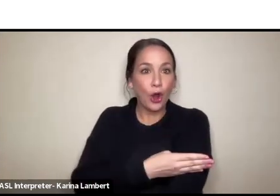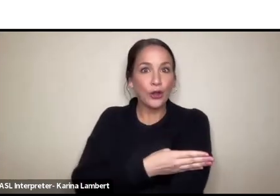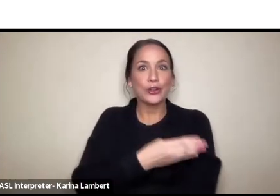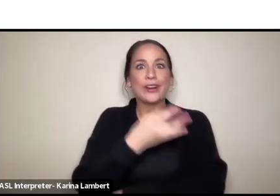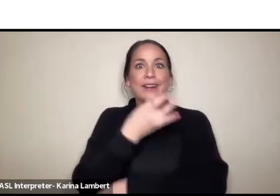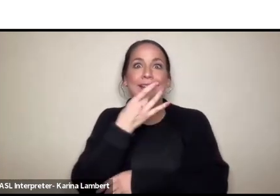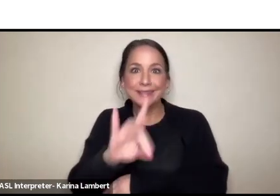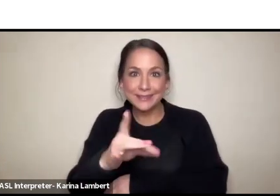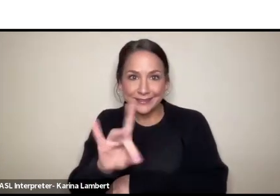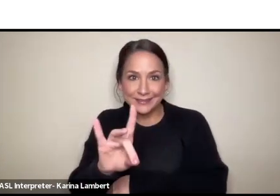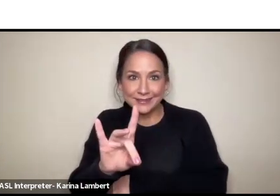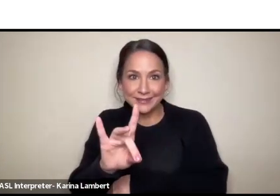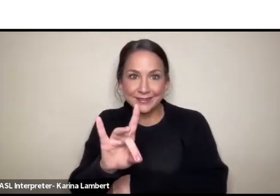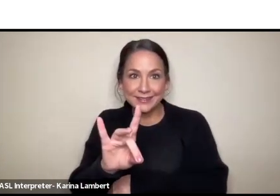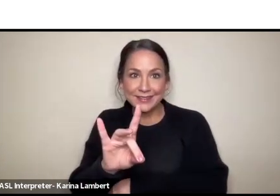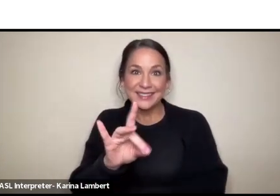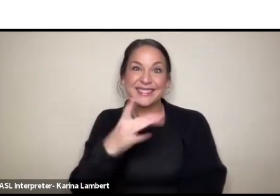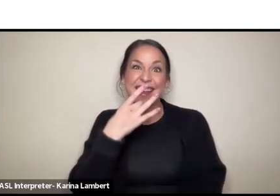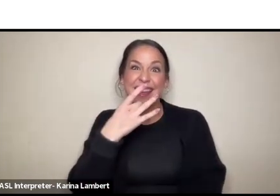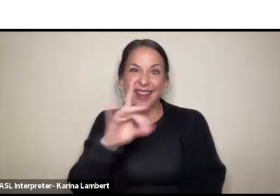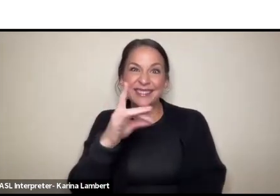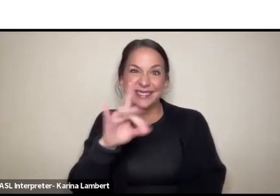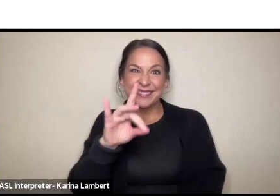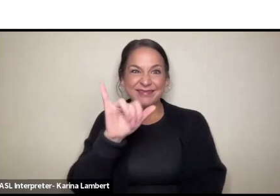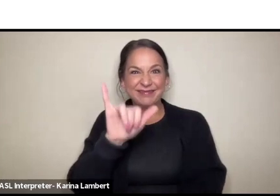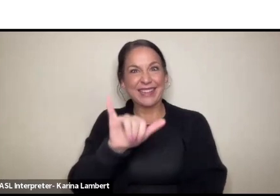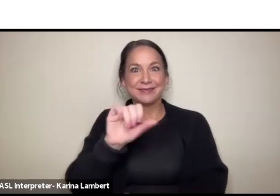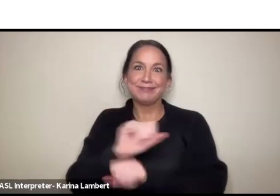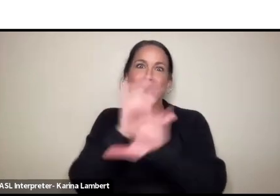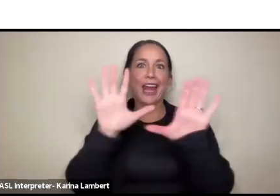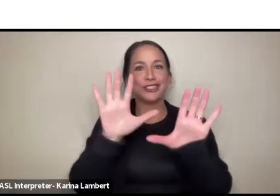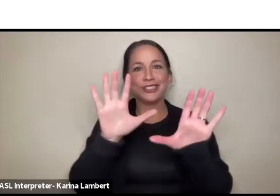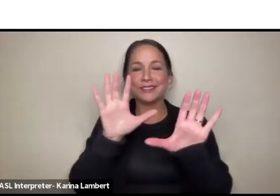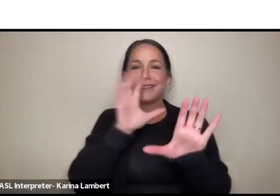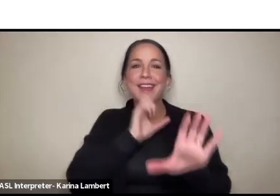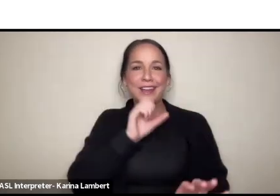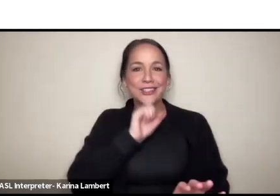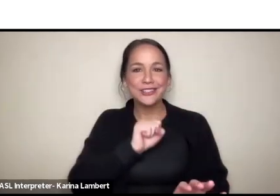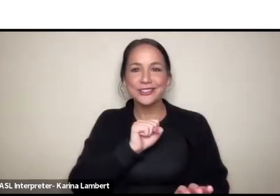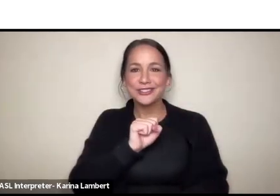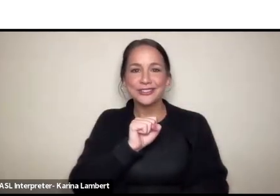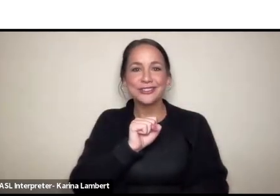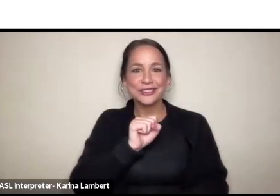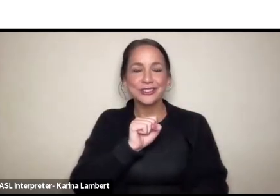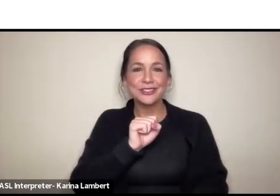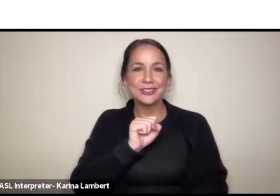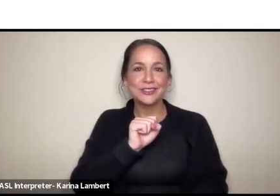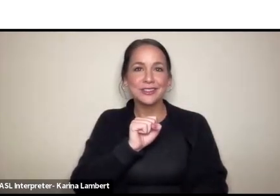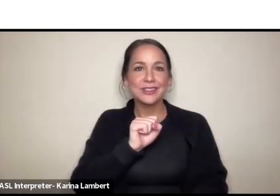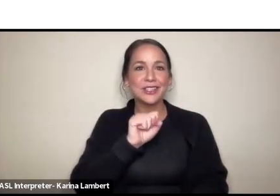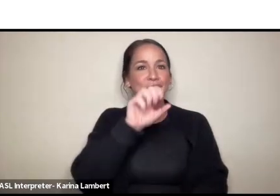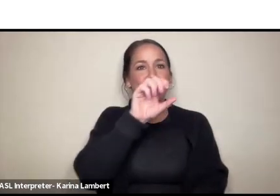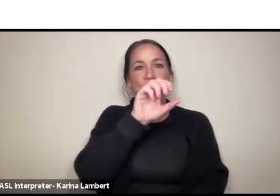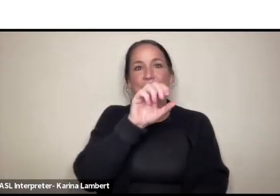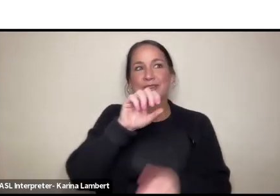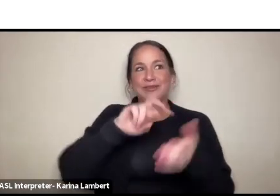18, because 18 is the magic age that they will not, or Social Security will